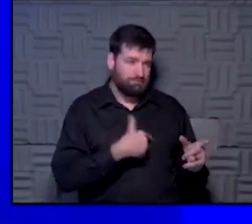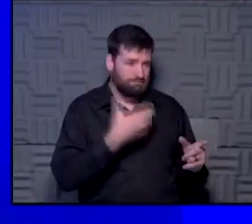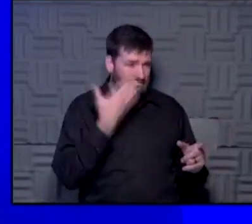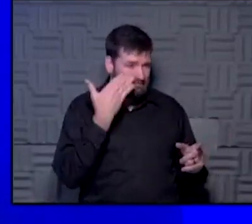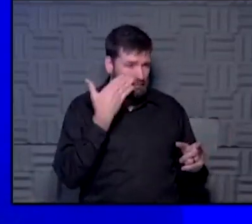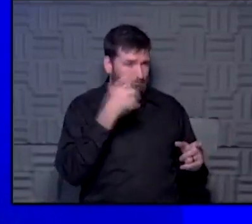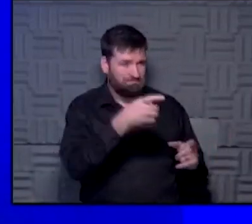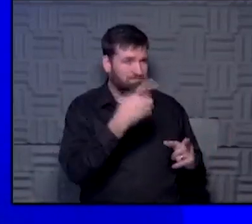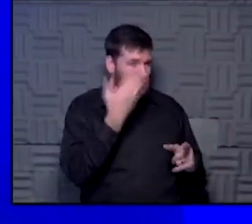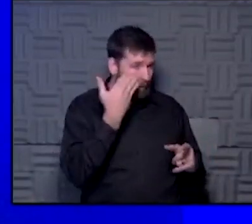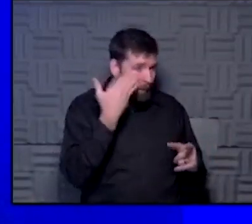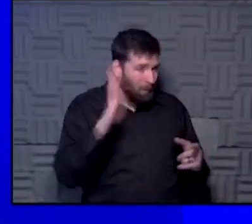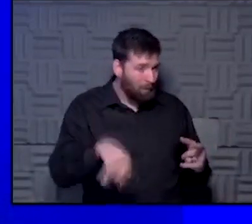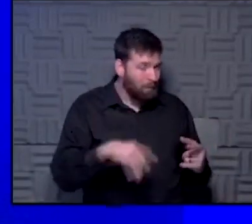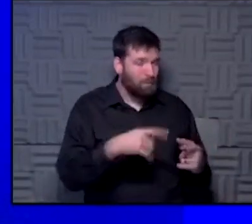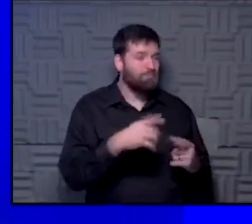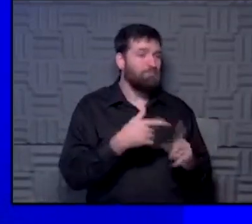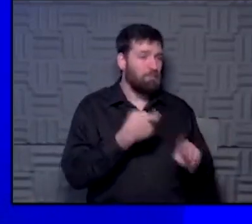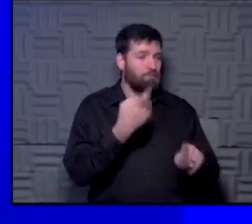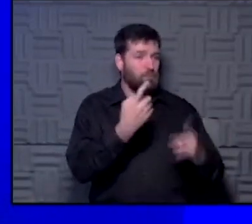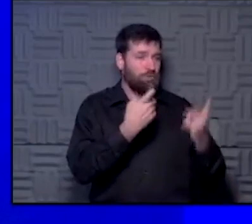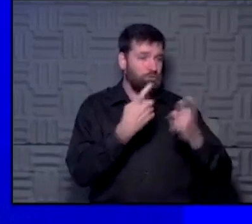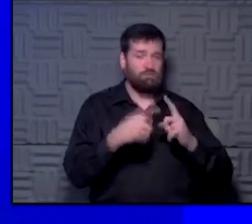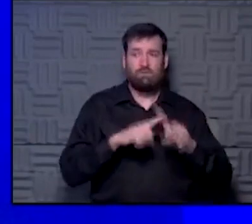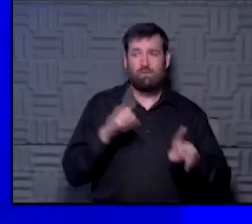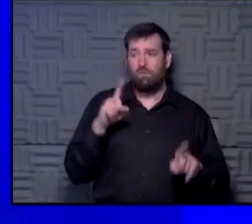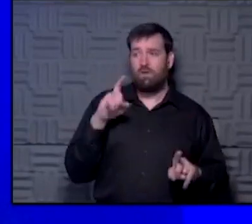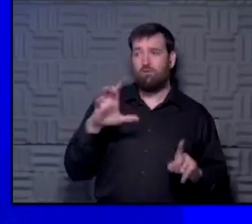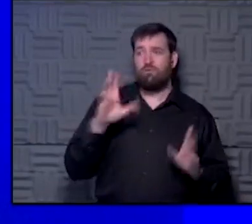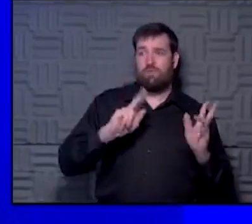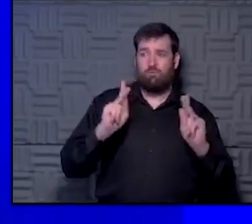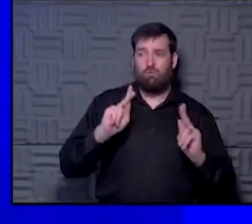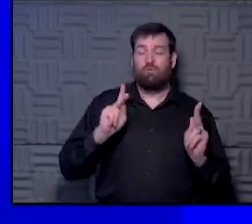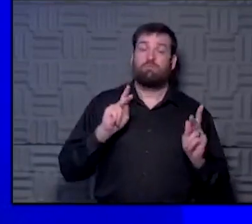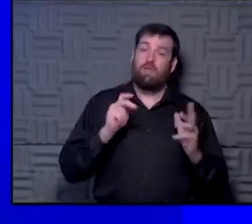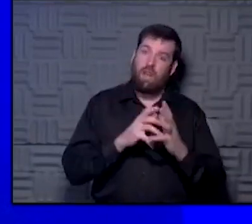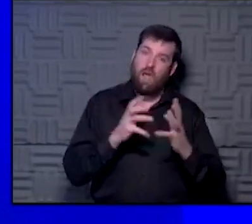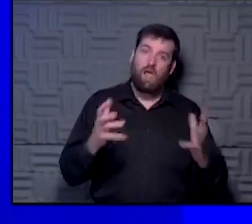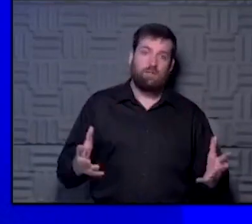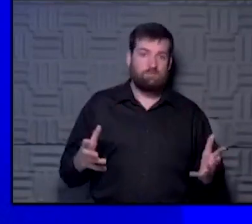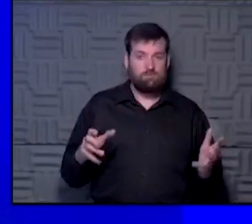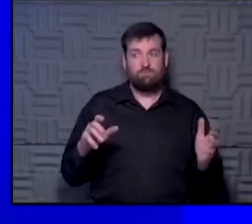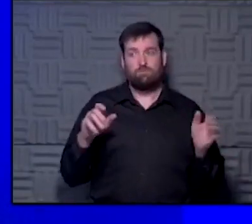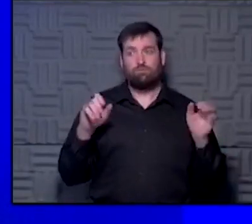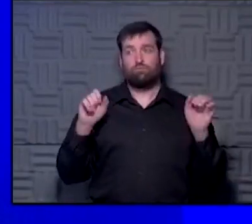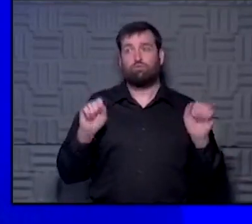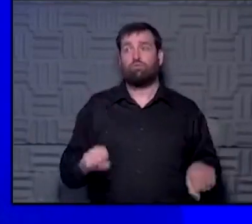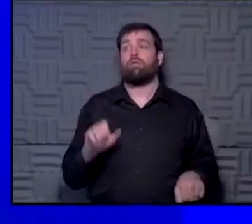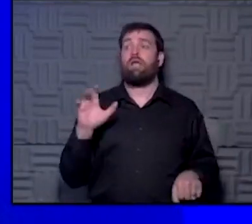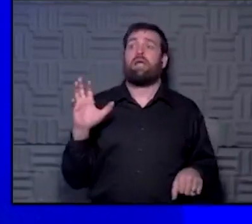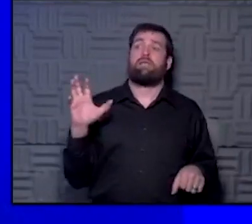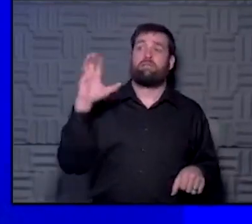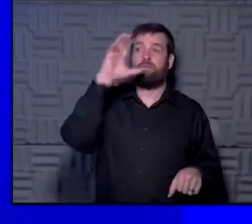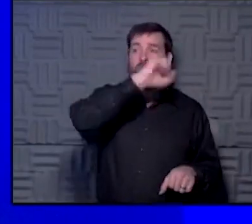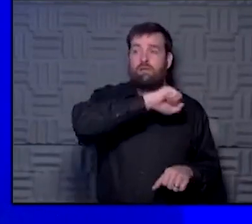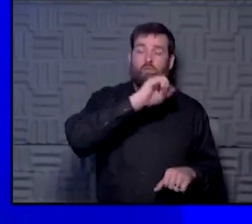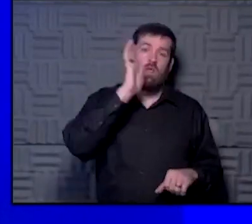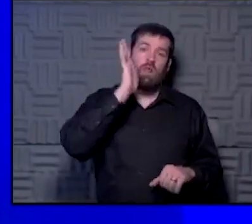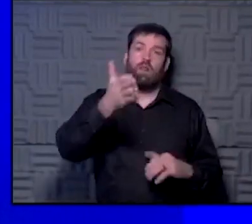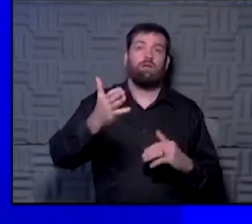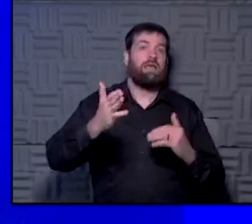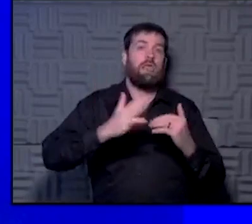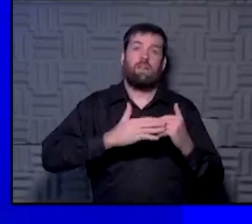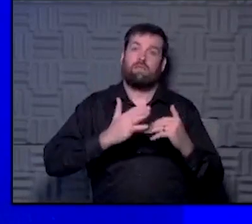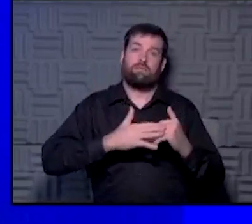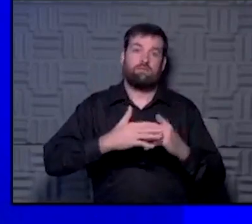from the question, but 100 people is a lot of people. You could almost estimate that there are maybe going to be at least